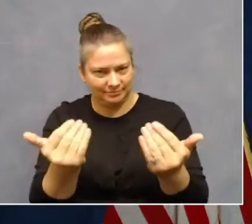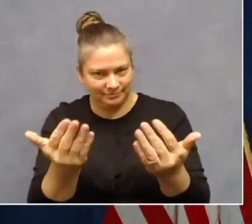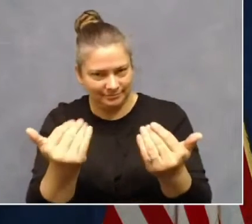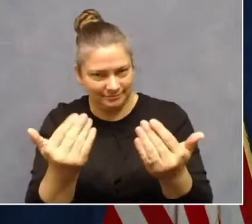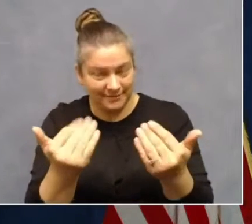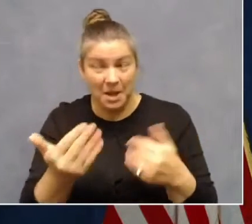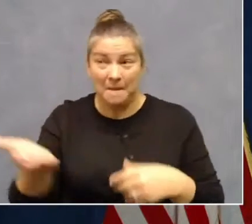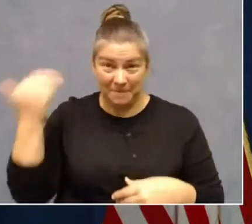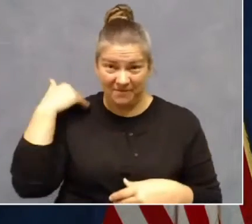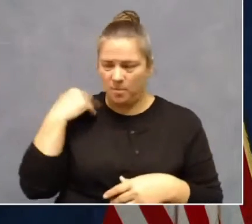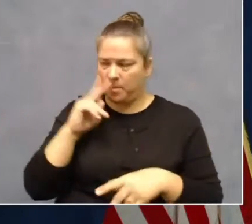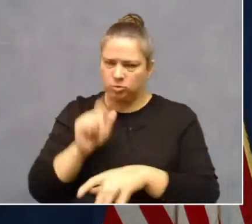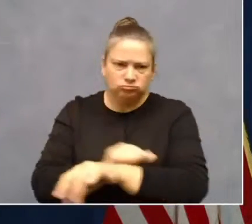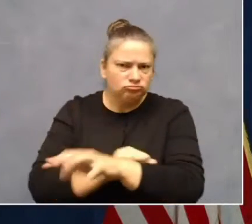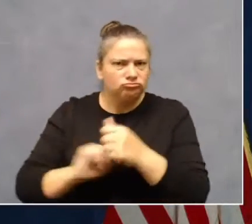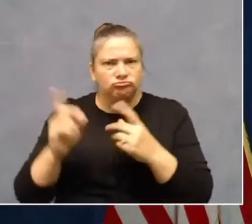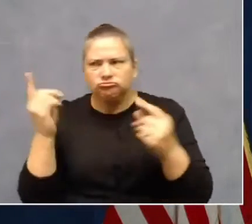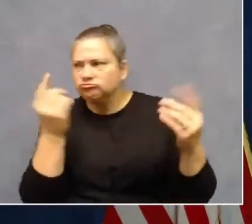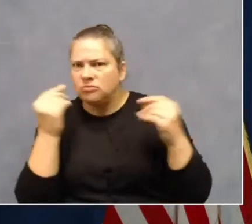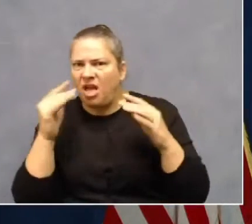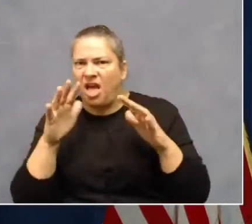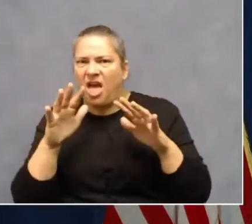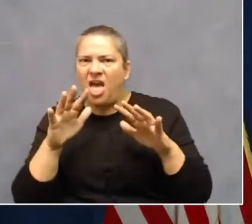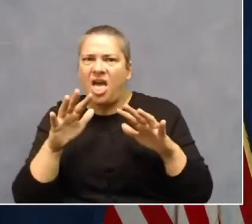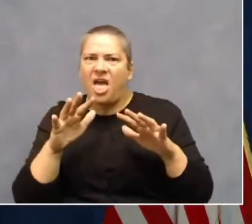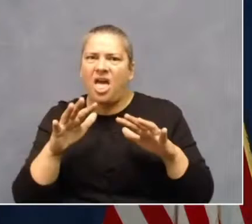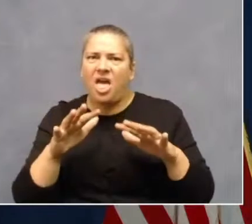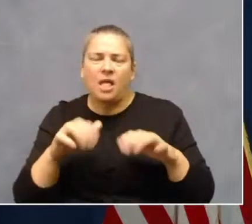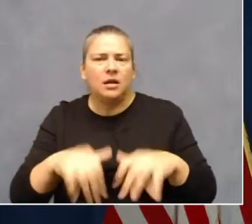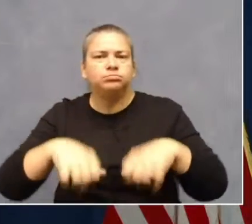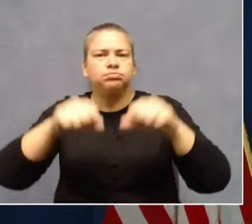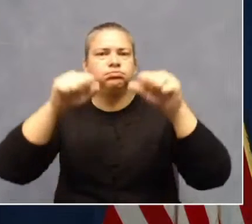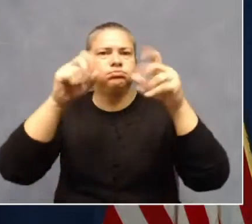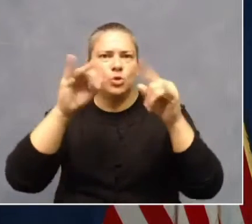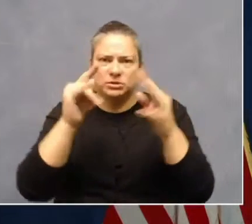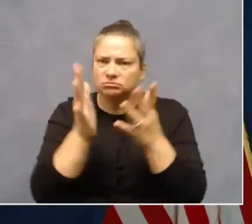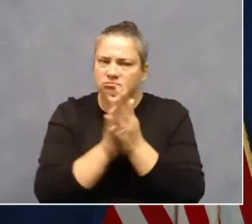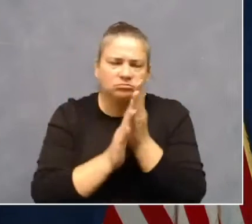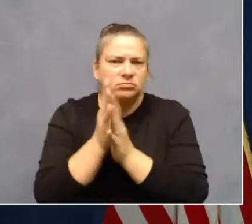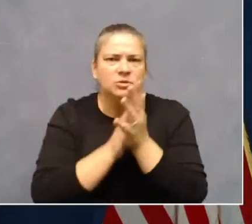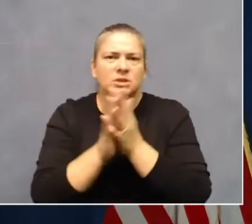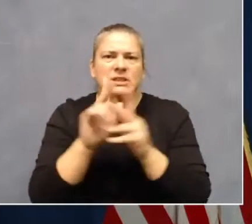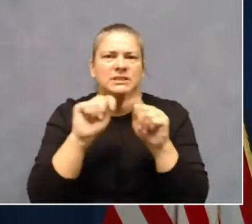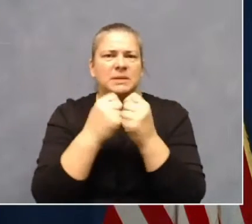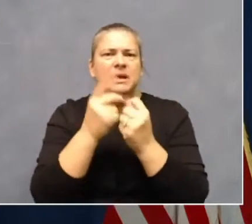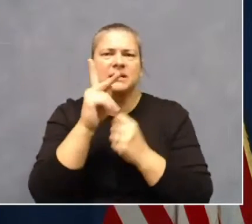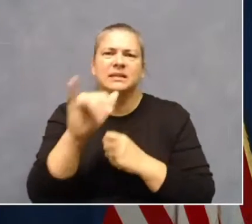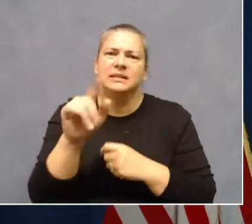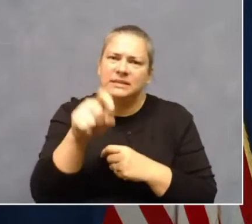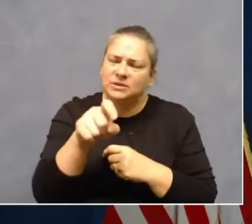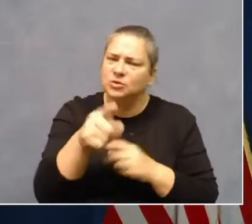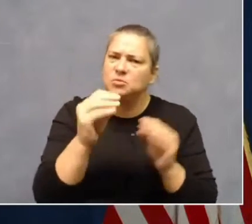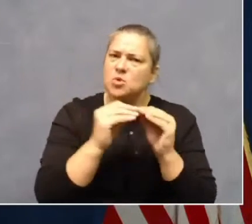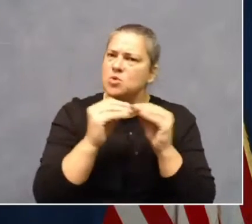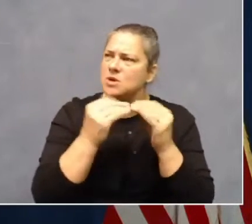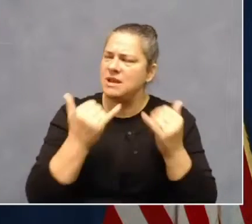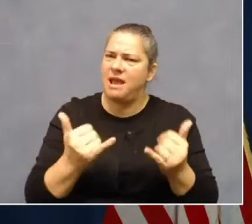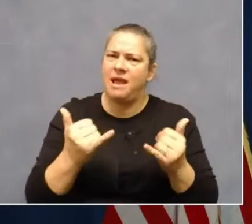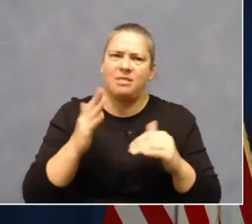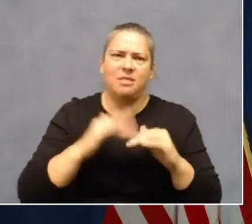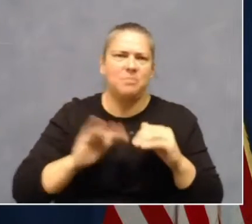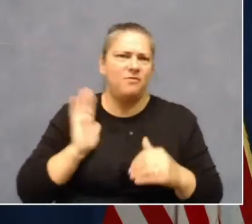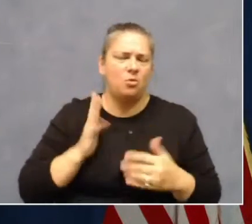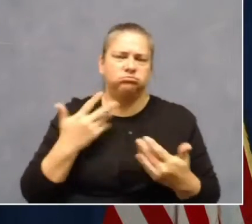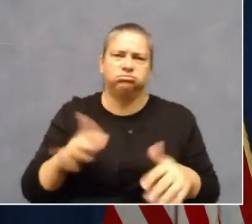it's now a critical point where you as a part of Team Kentucky are needed more than ever. And to those